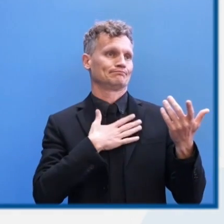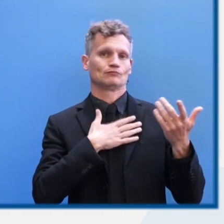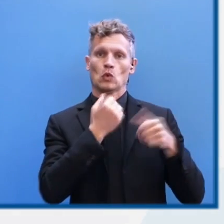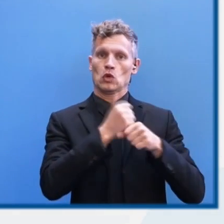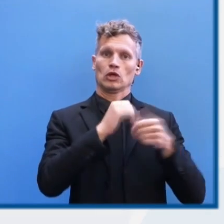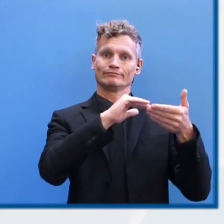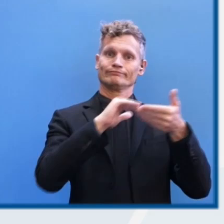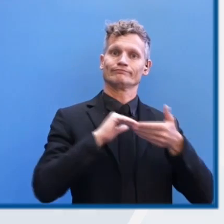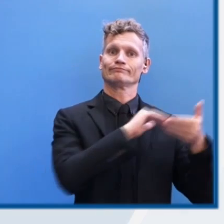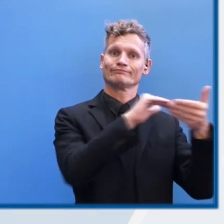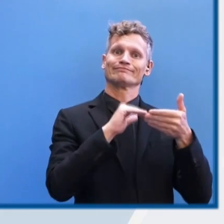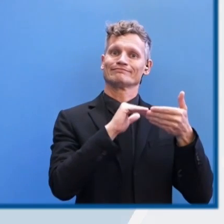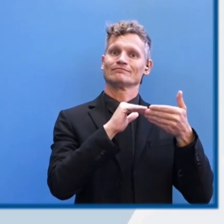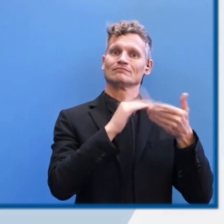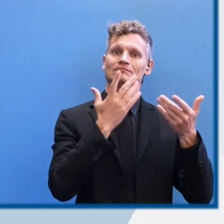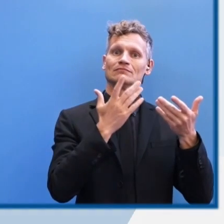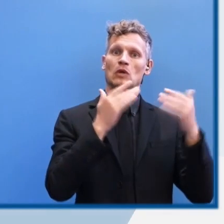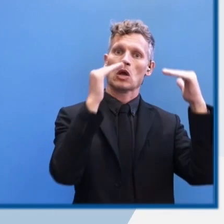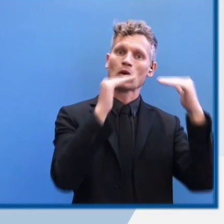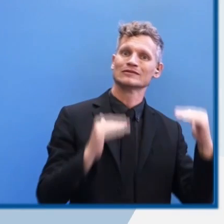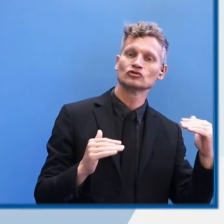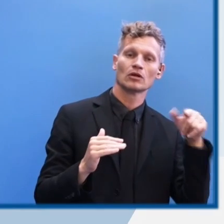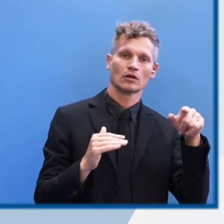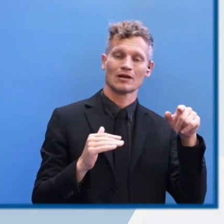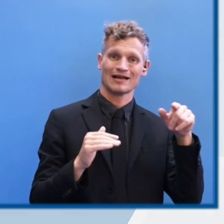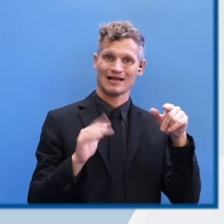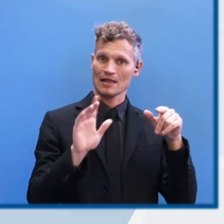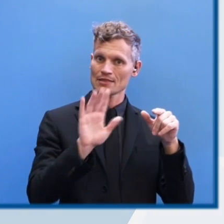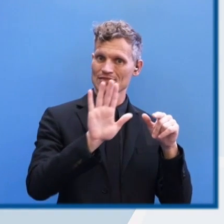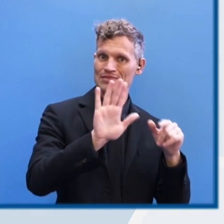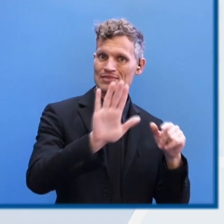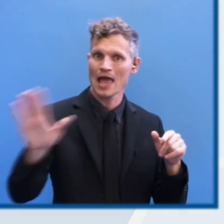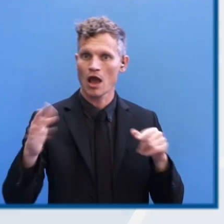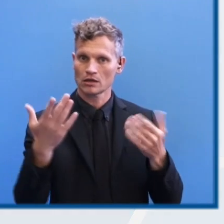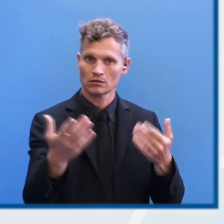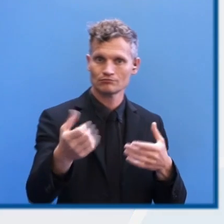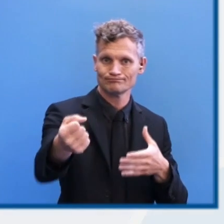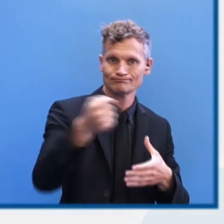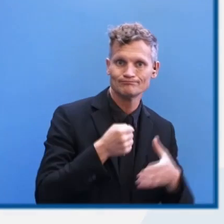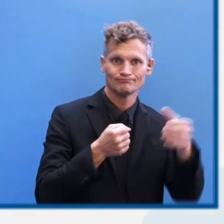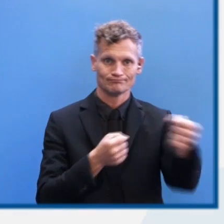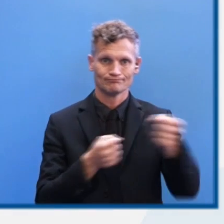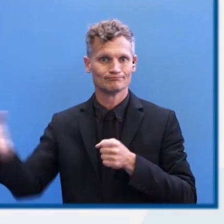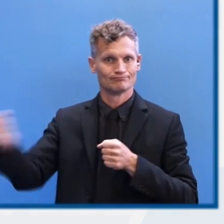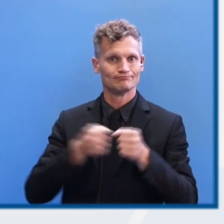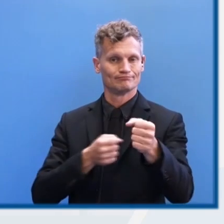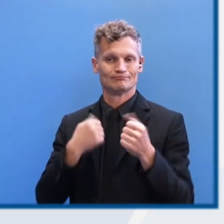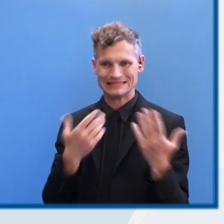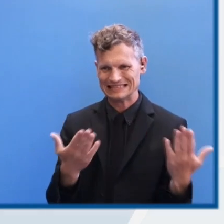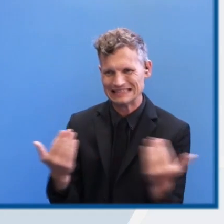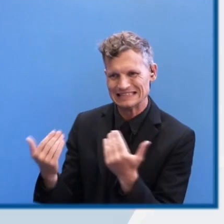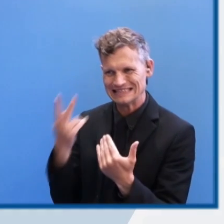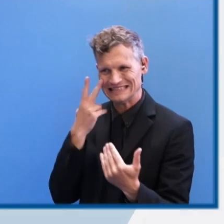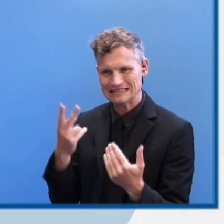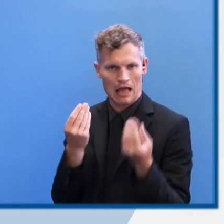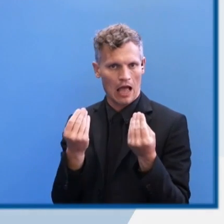can bring voice to analyze the risk and also prioritize what can